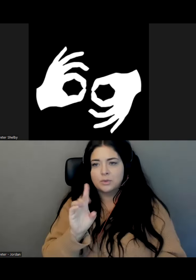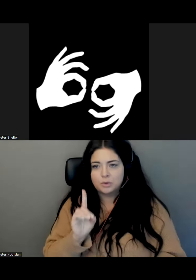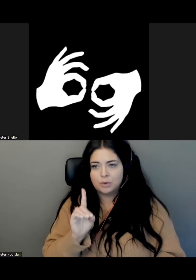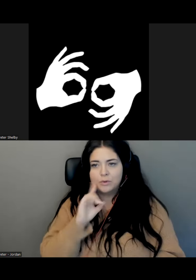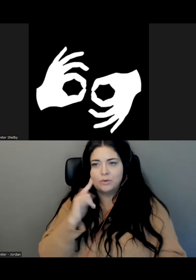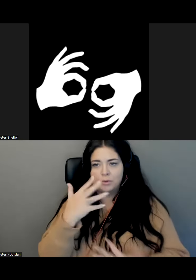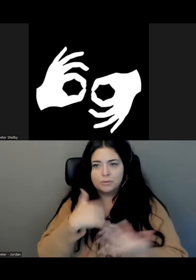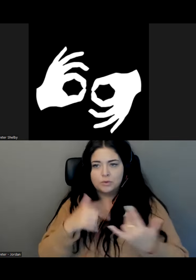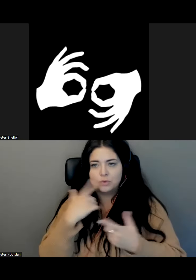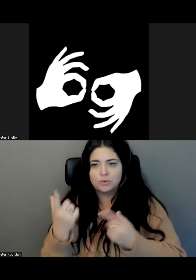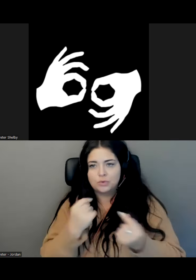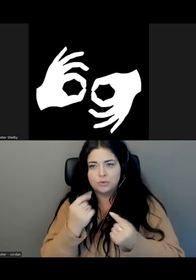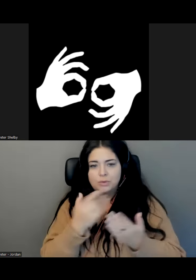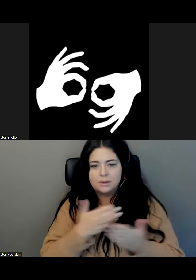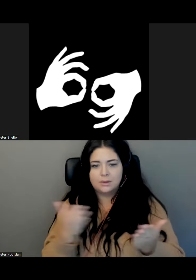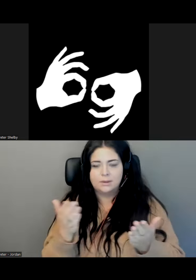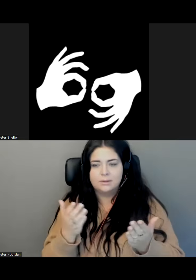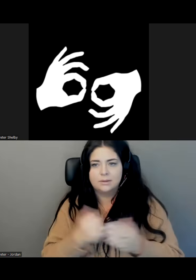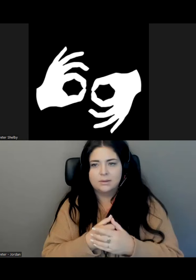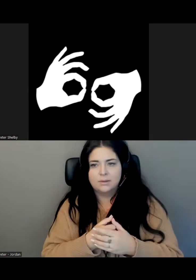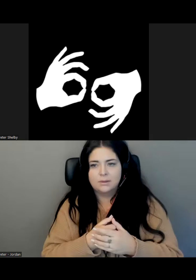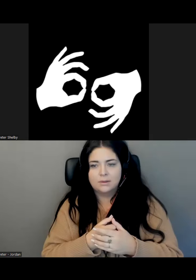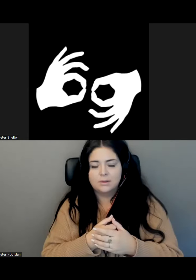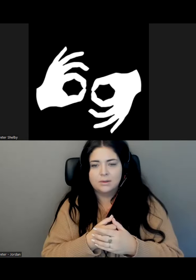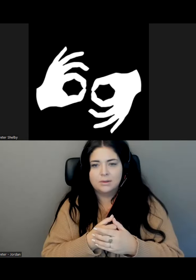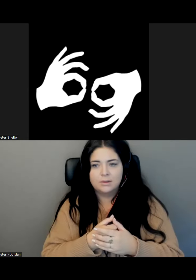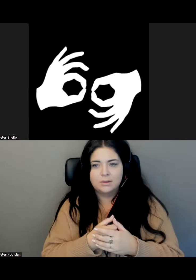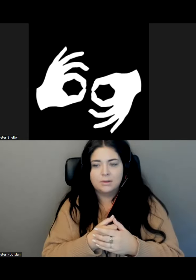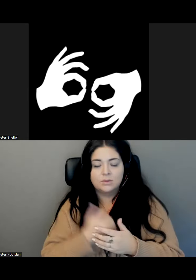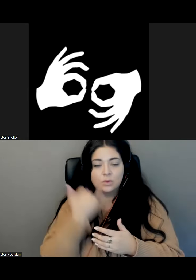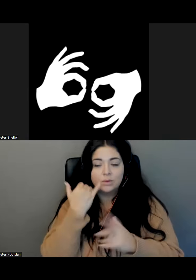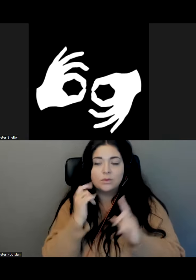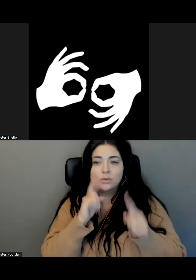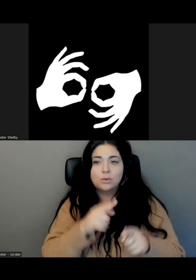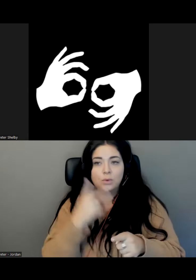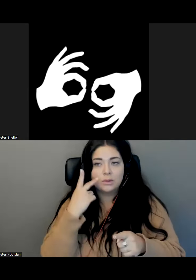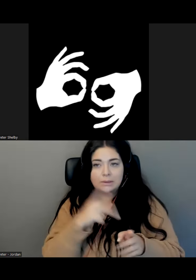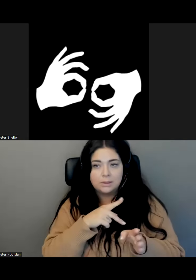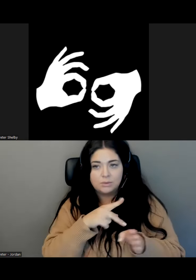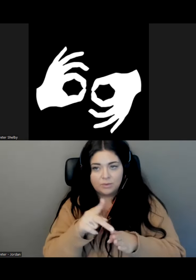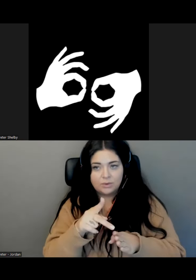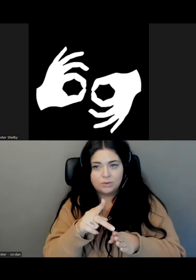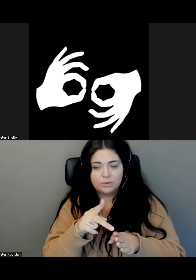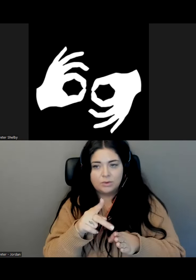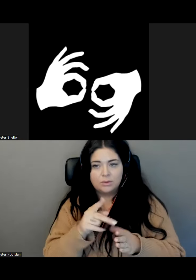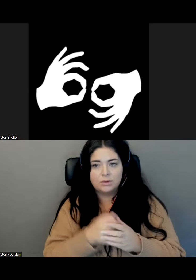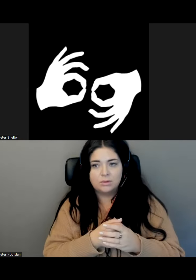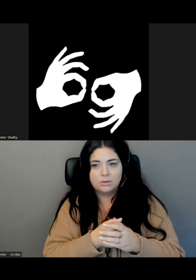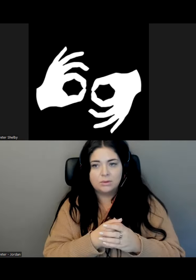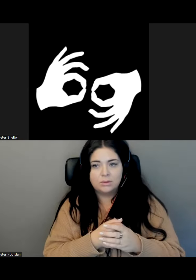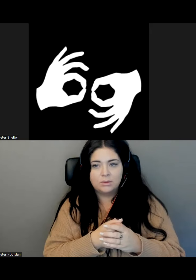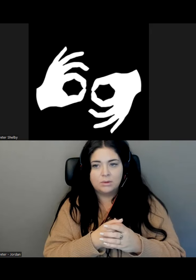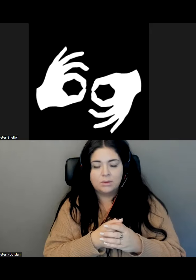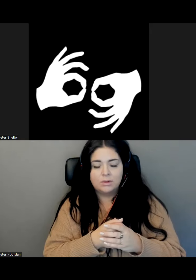loss, using hearing aids, having their hearing loss treated by a professional who are socially active and participating a